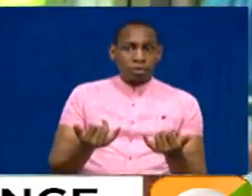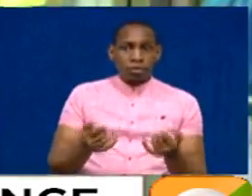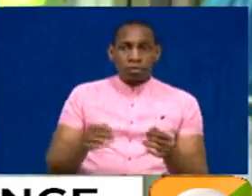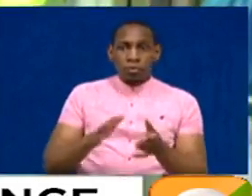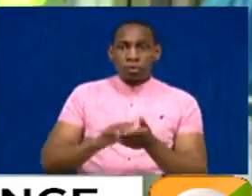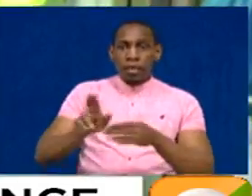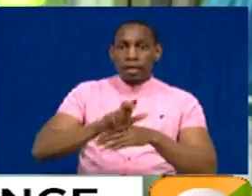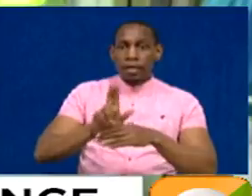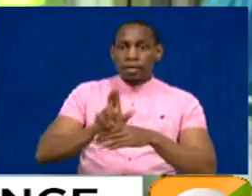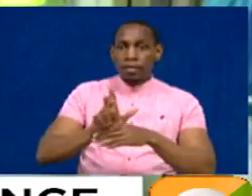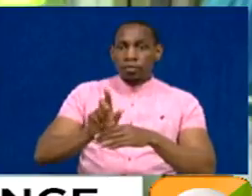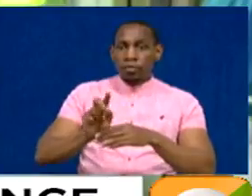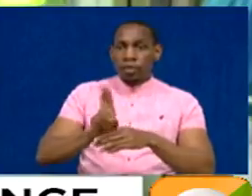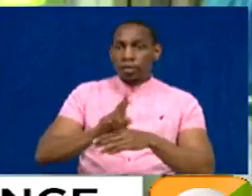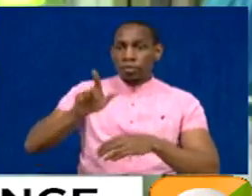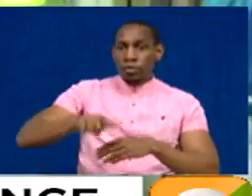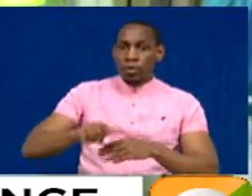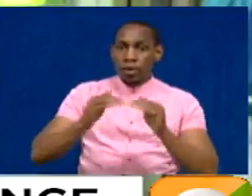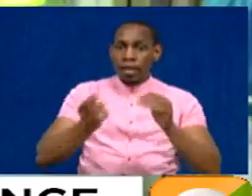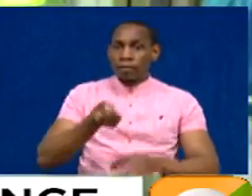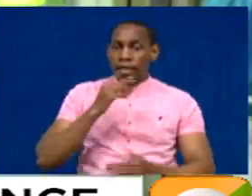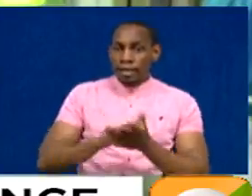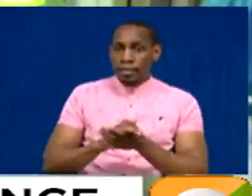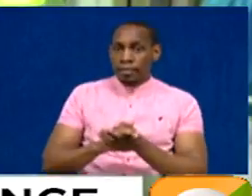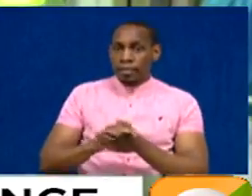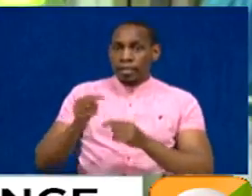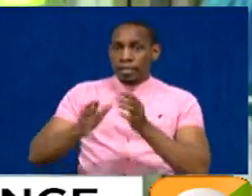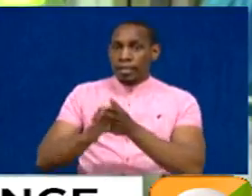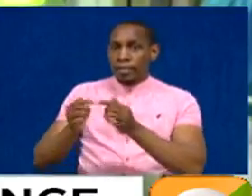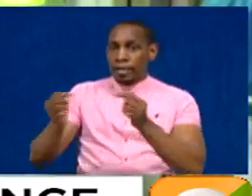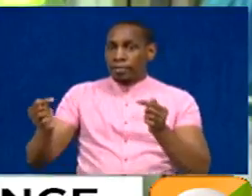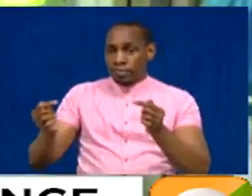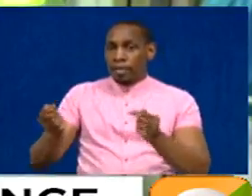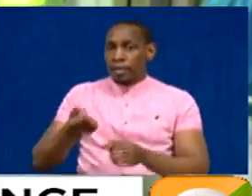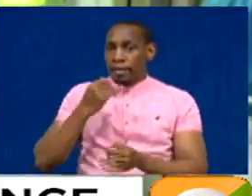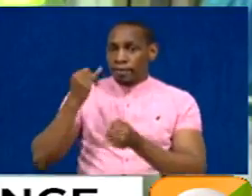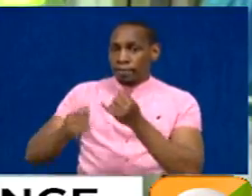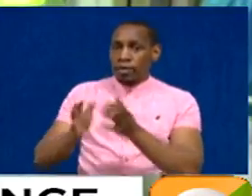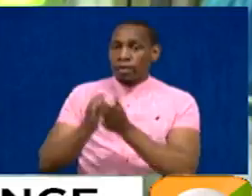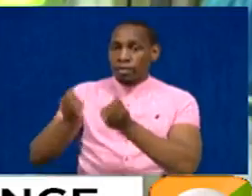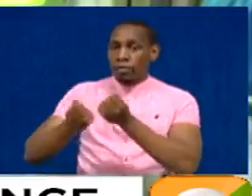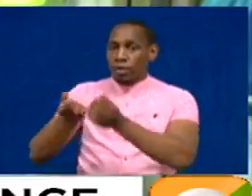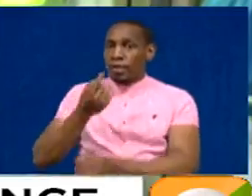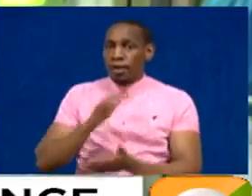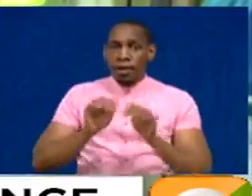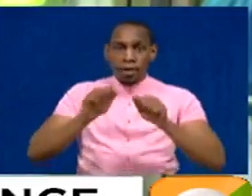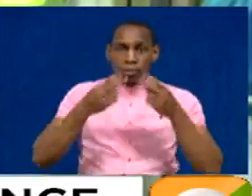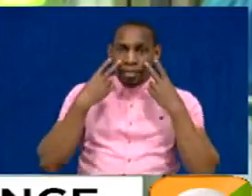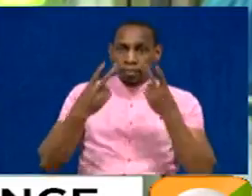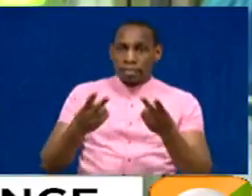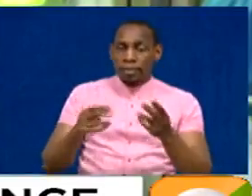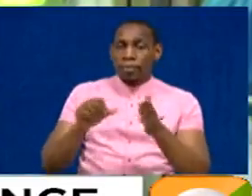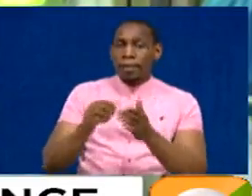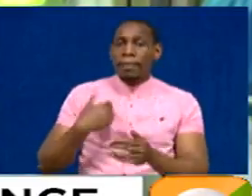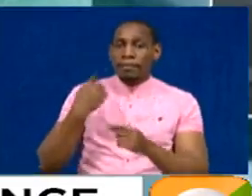low-level drugs. Resistance to our mid-level drugs are increasing, and we're getting resistance to our last-line drugs. You can see why we'll be